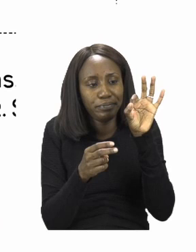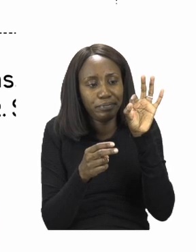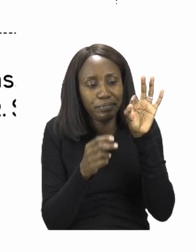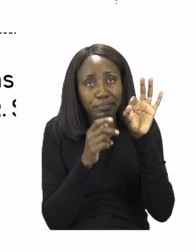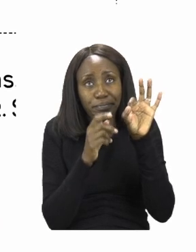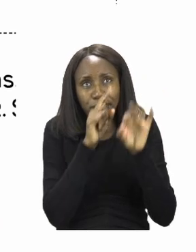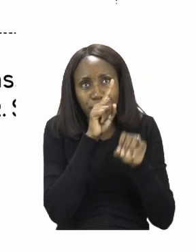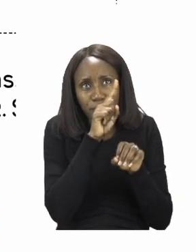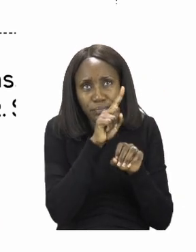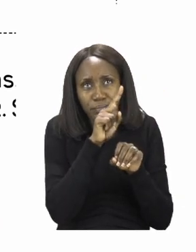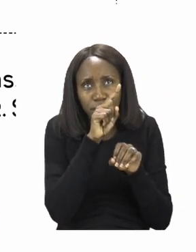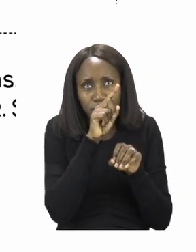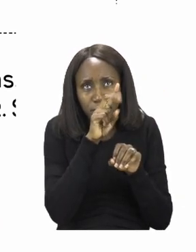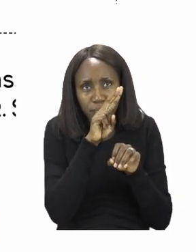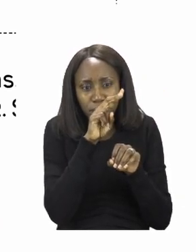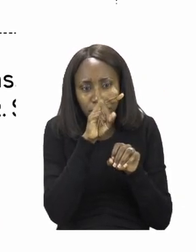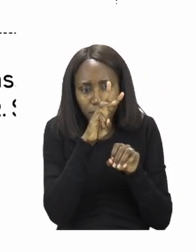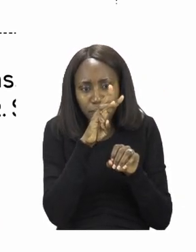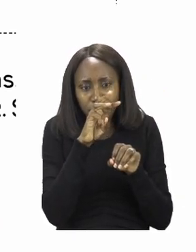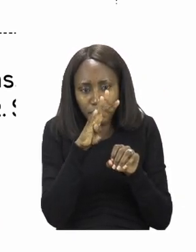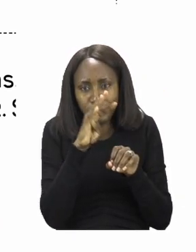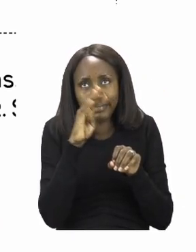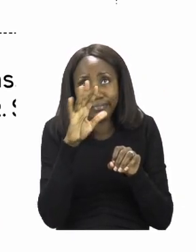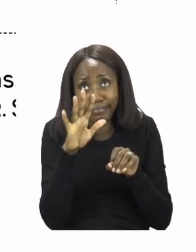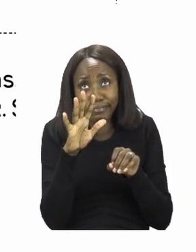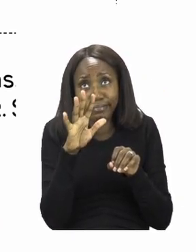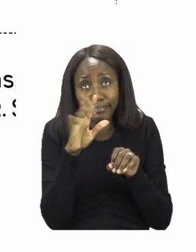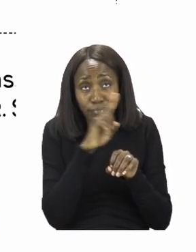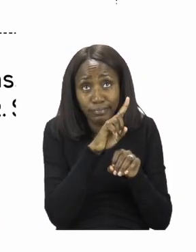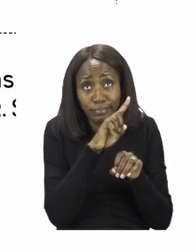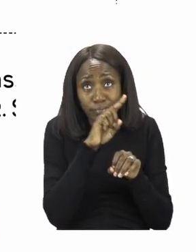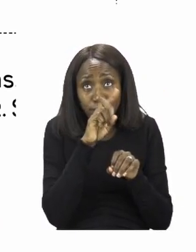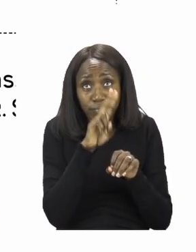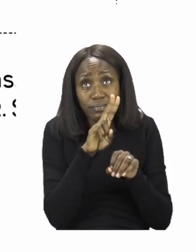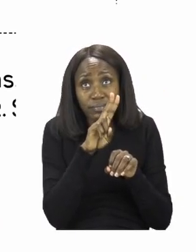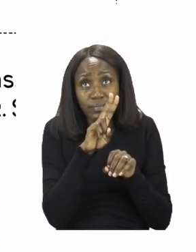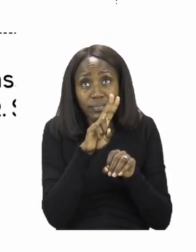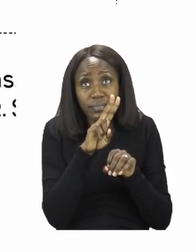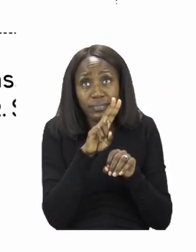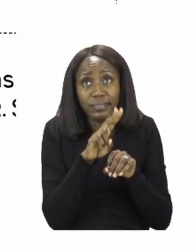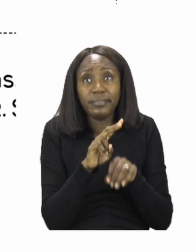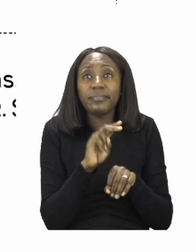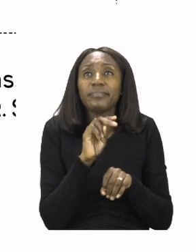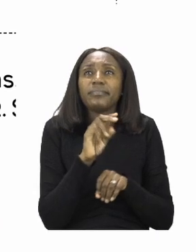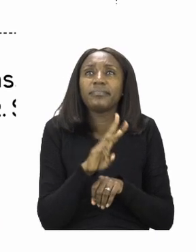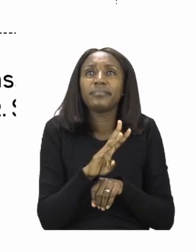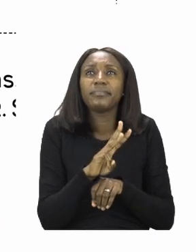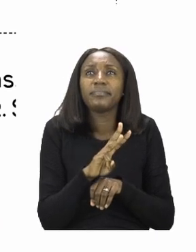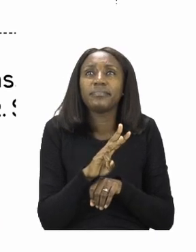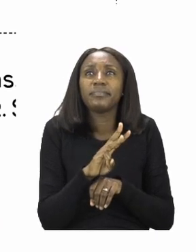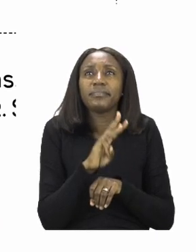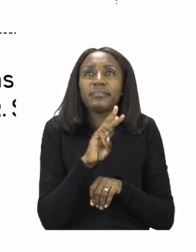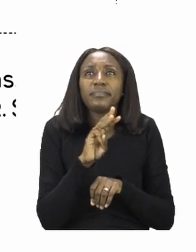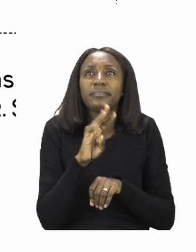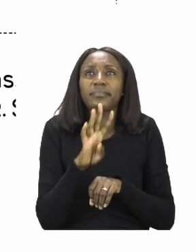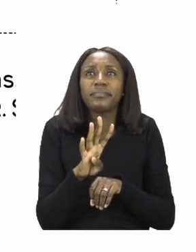together. All of the coins, let's count them. 1, 2,